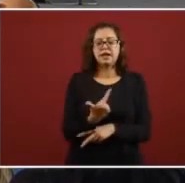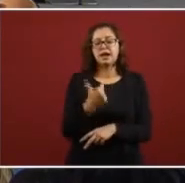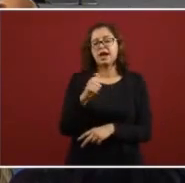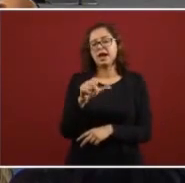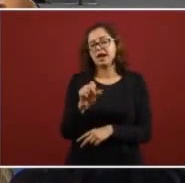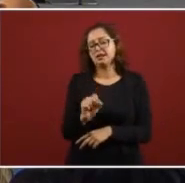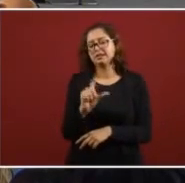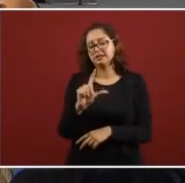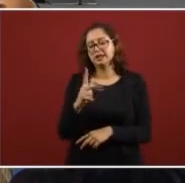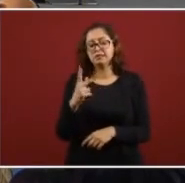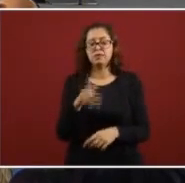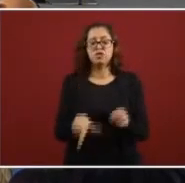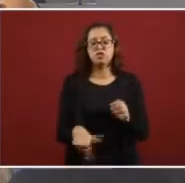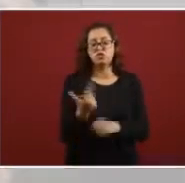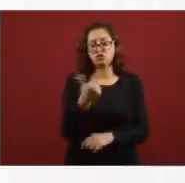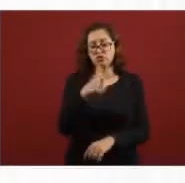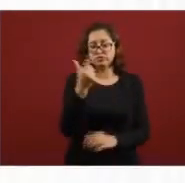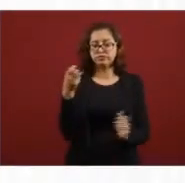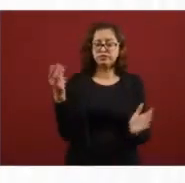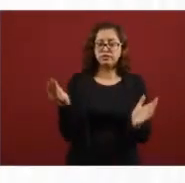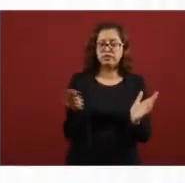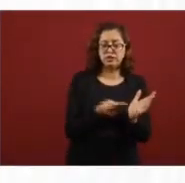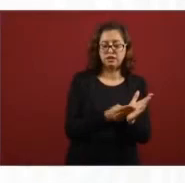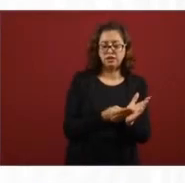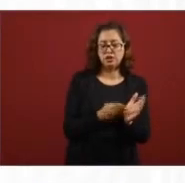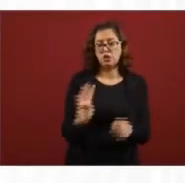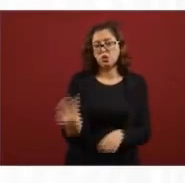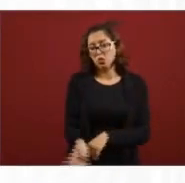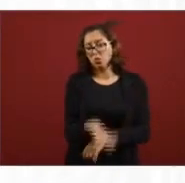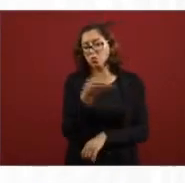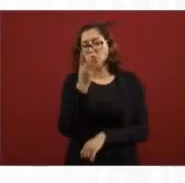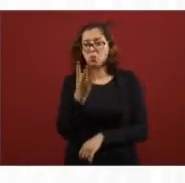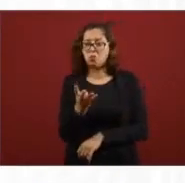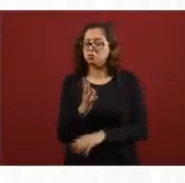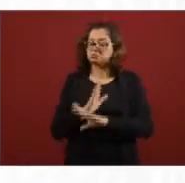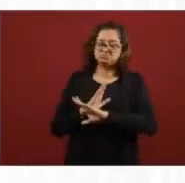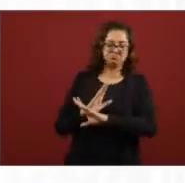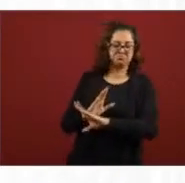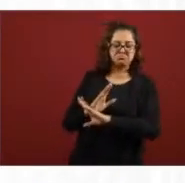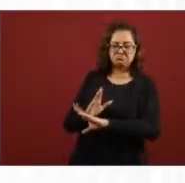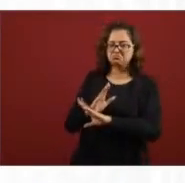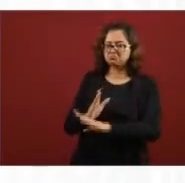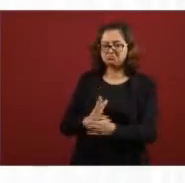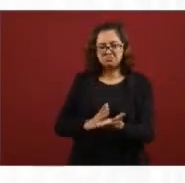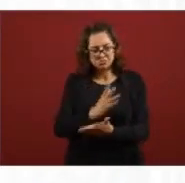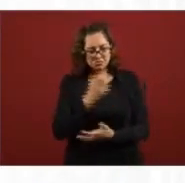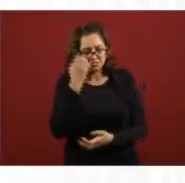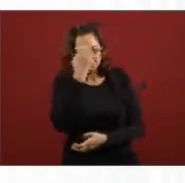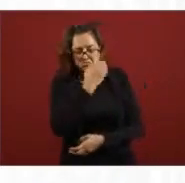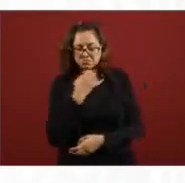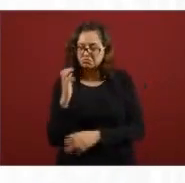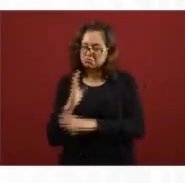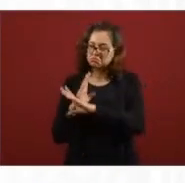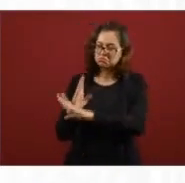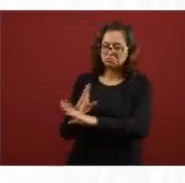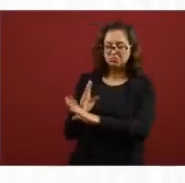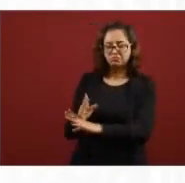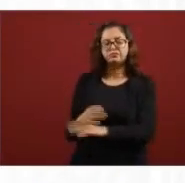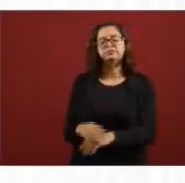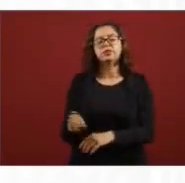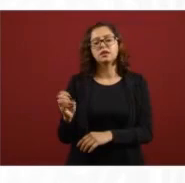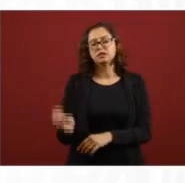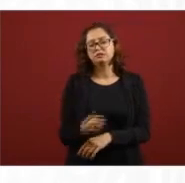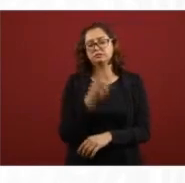And so they expend LP gas. Also, four little angels did not allow themselves to be